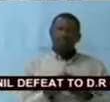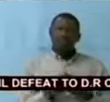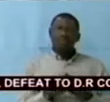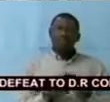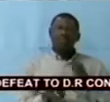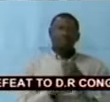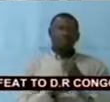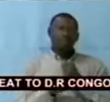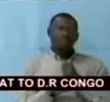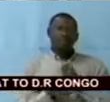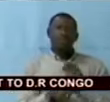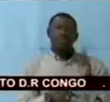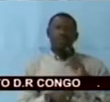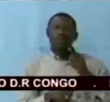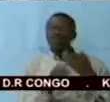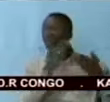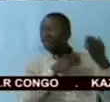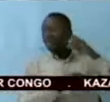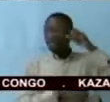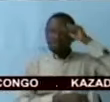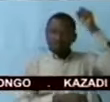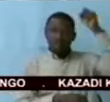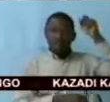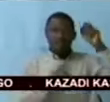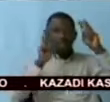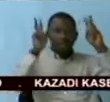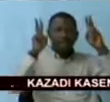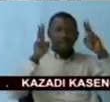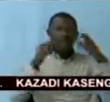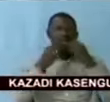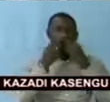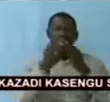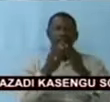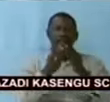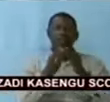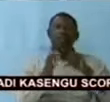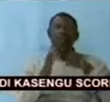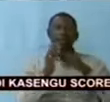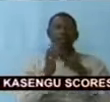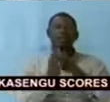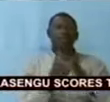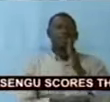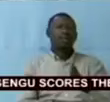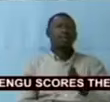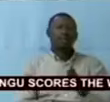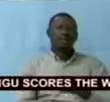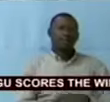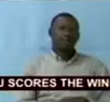ensure that what the former president said was right. He